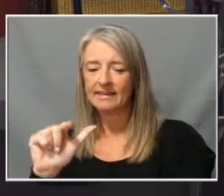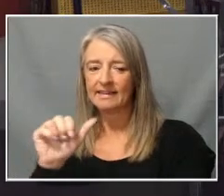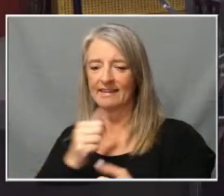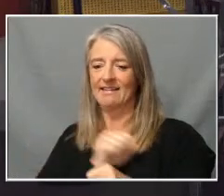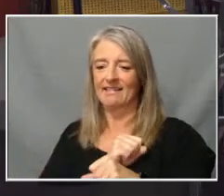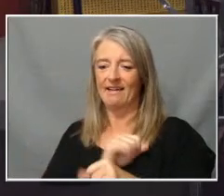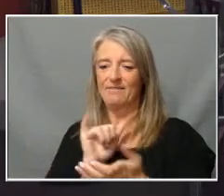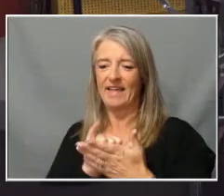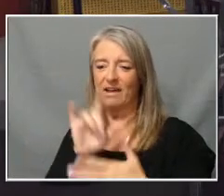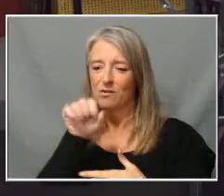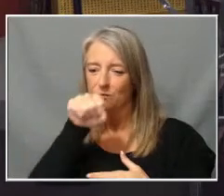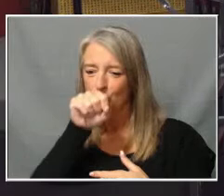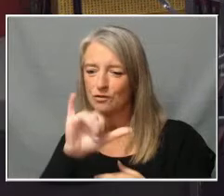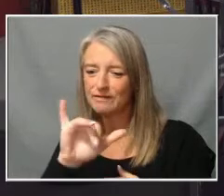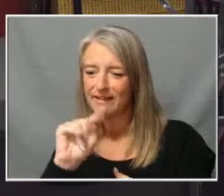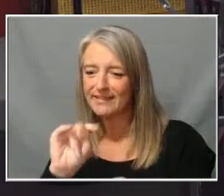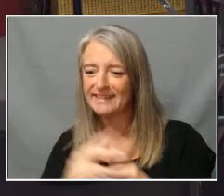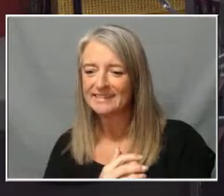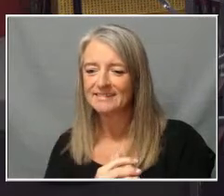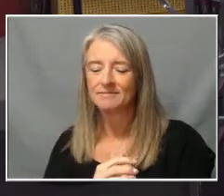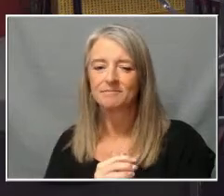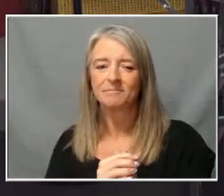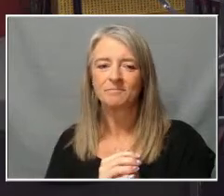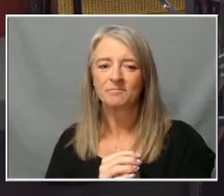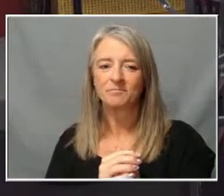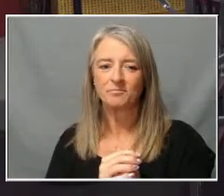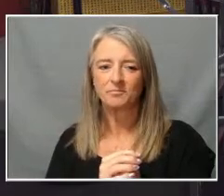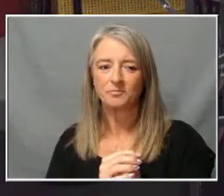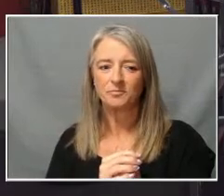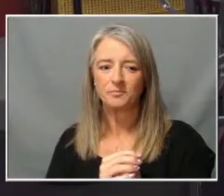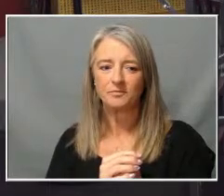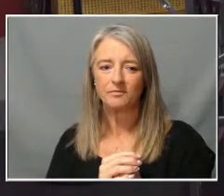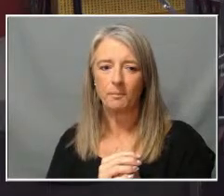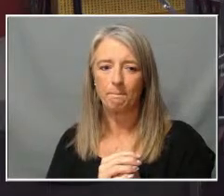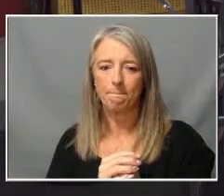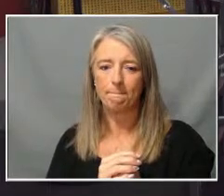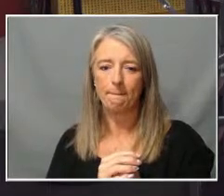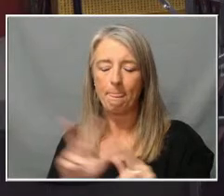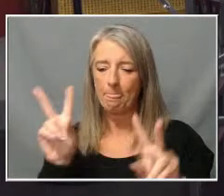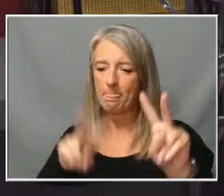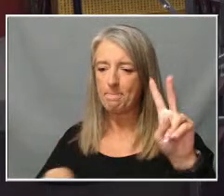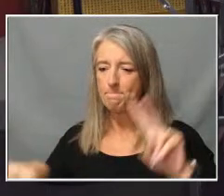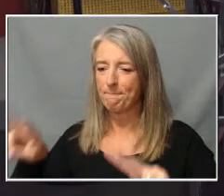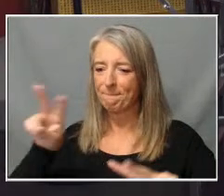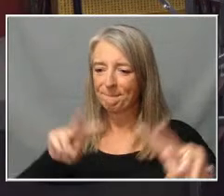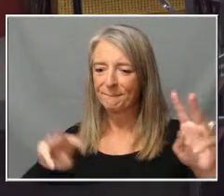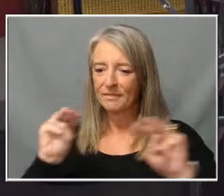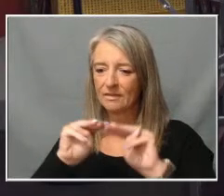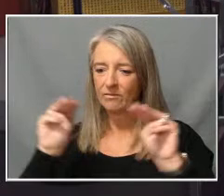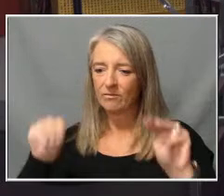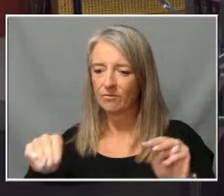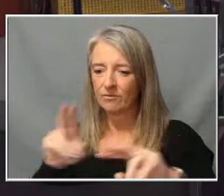in a day. Yeah. Dr. Rosenthal, you walked in here this morning and just like looking around here, we're sitting